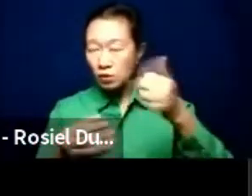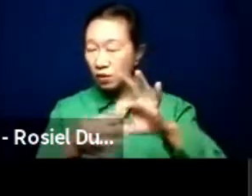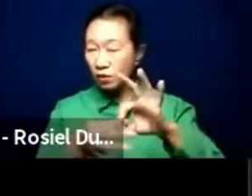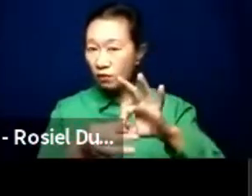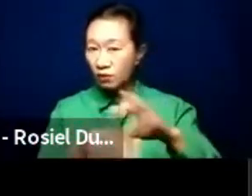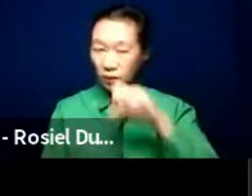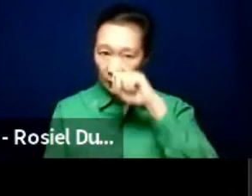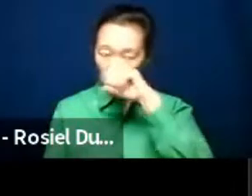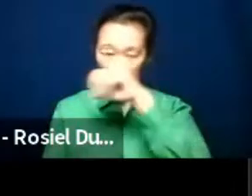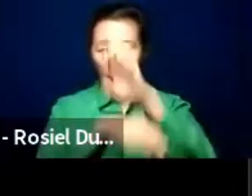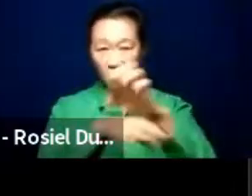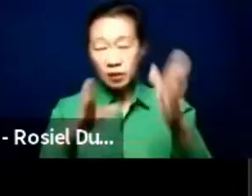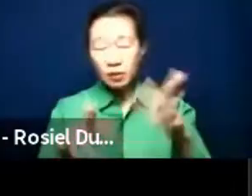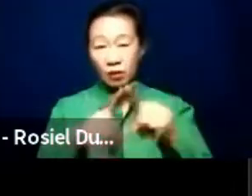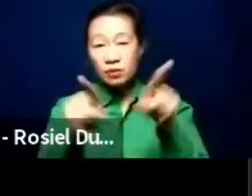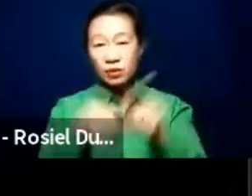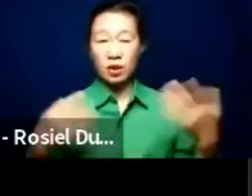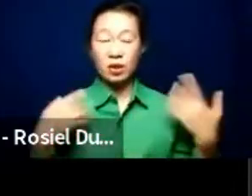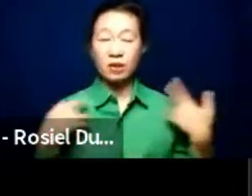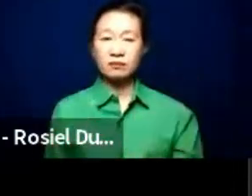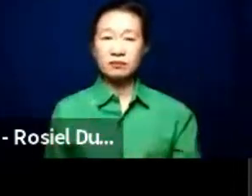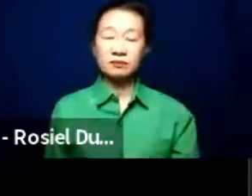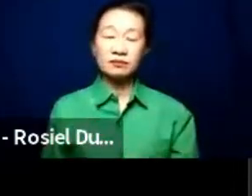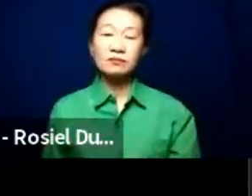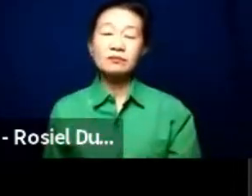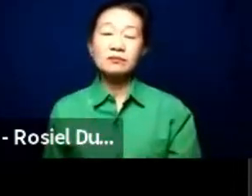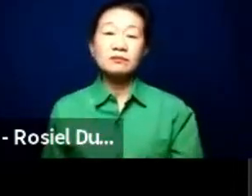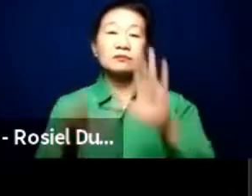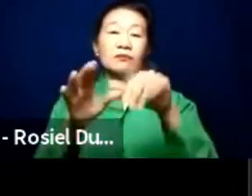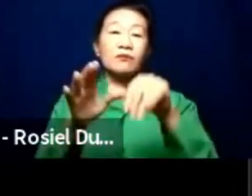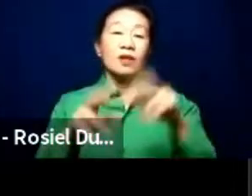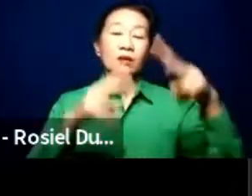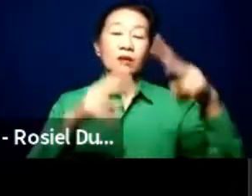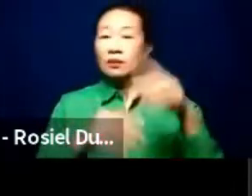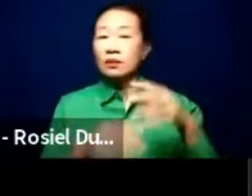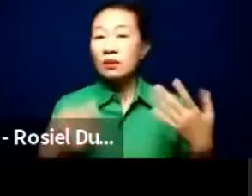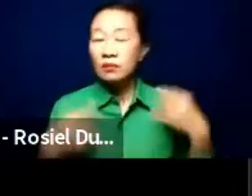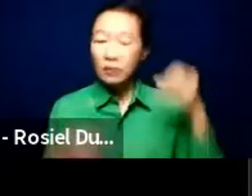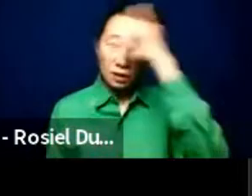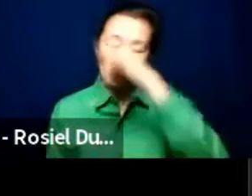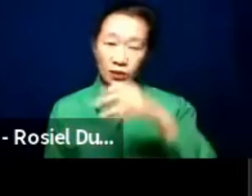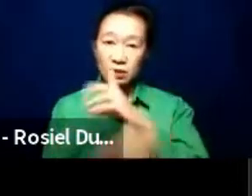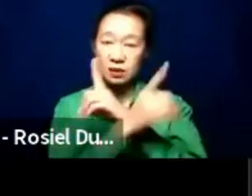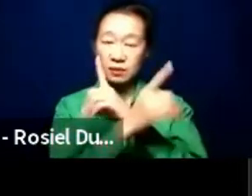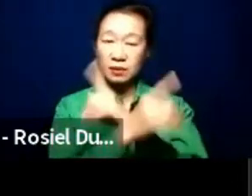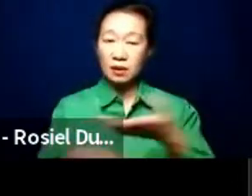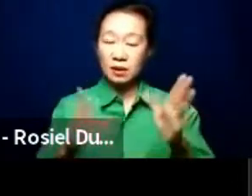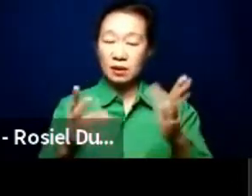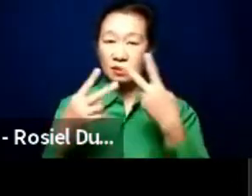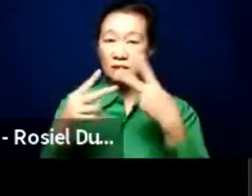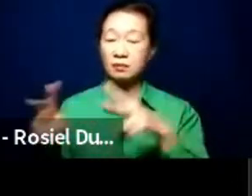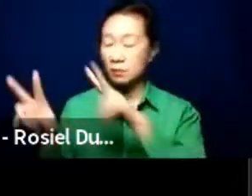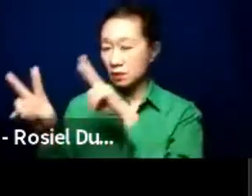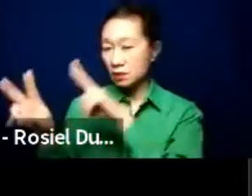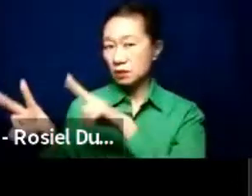most of their employees also have disabilities like autism and intellectual disabilities. Okay, so let me just play it.